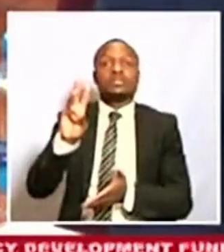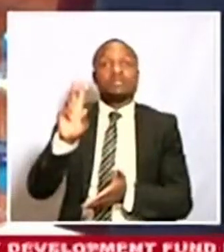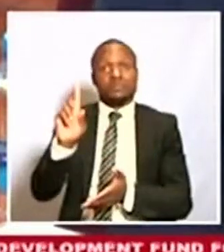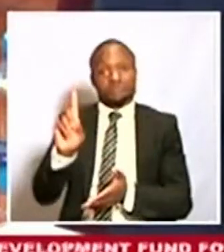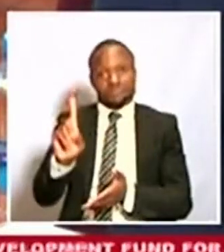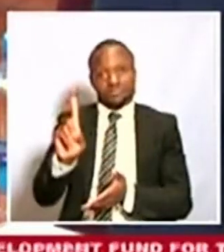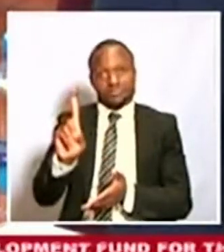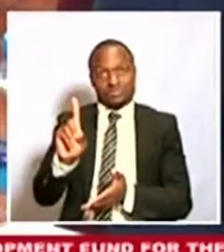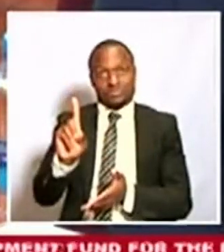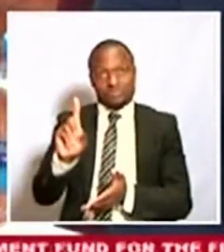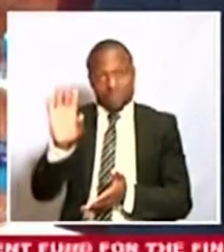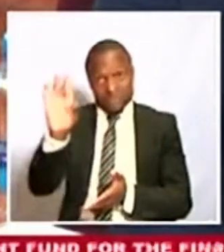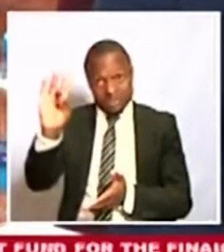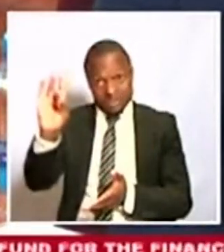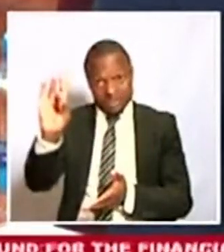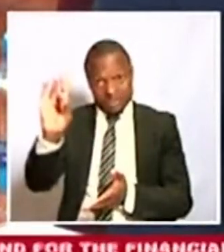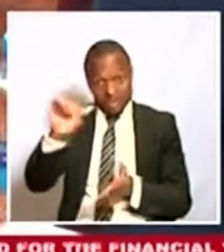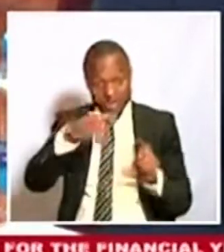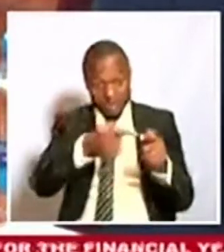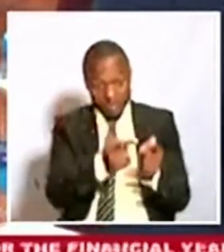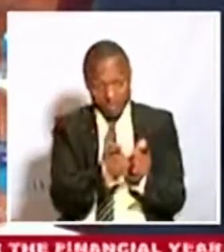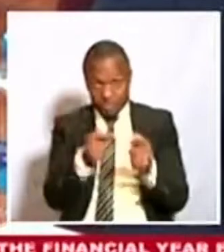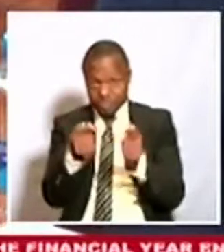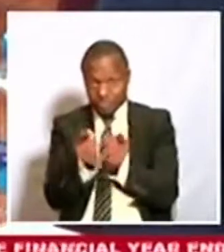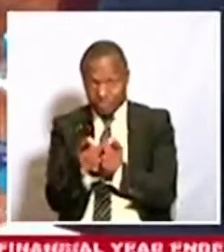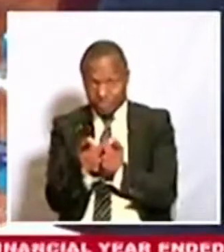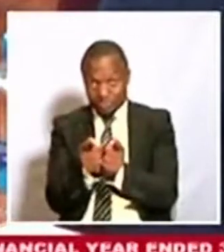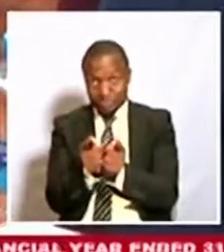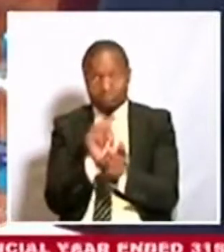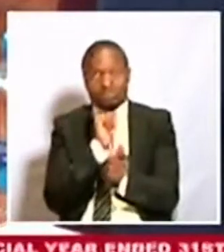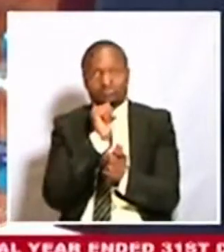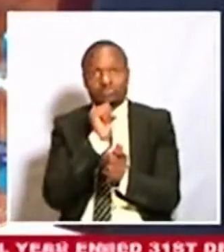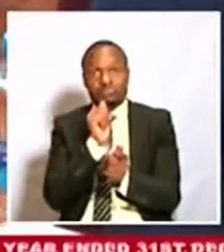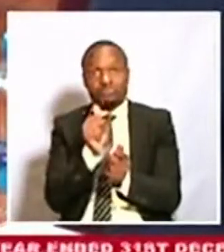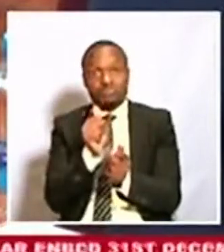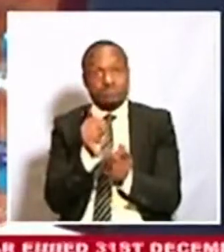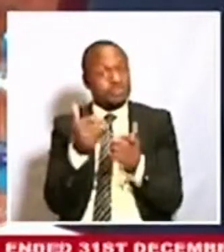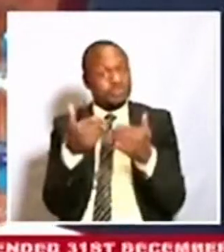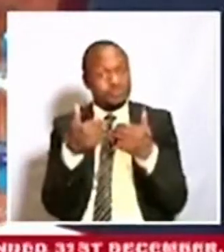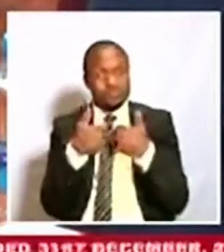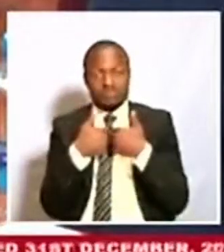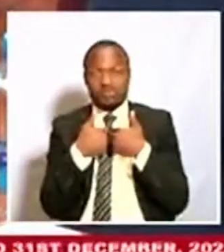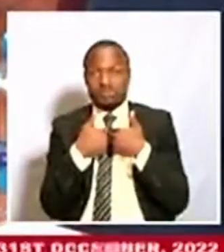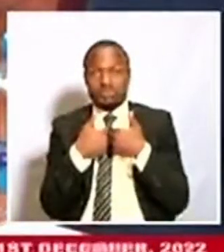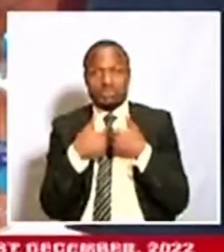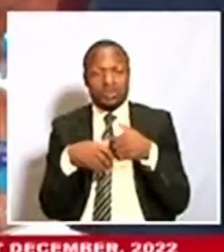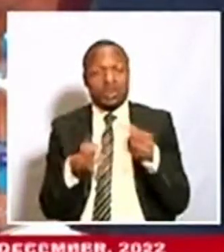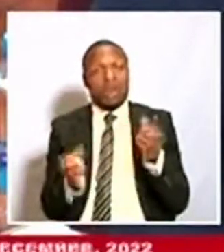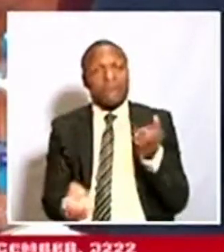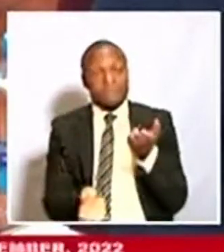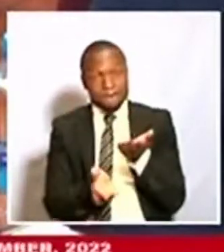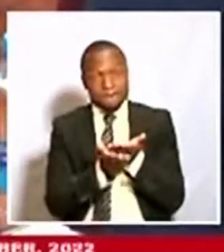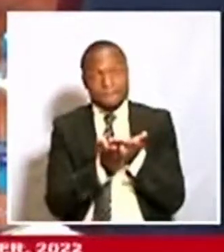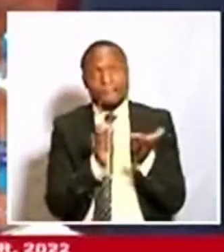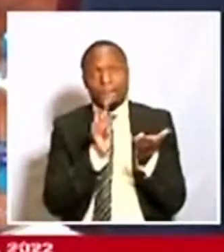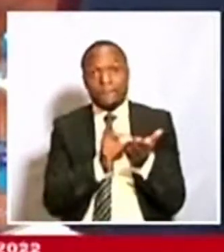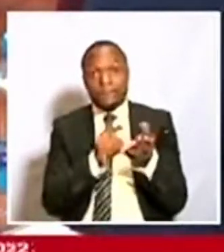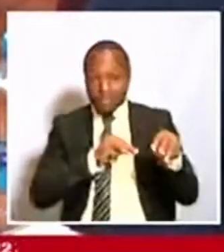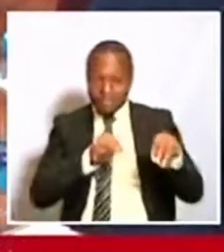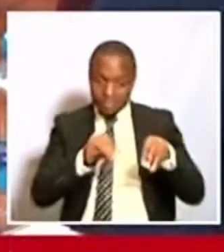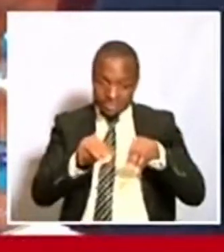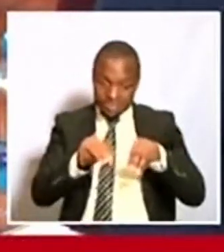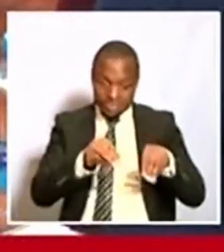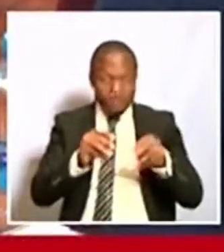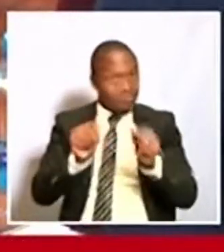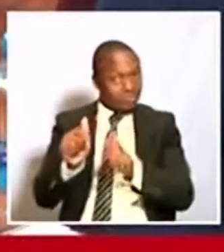143,961 to 8 empowerment groups that had no accompanying minutes. The action taken by management, Chair,